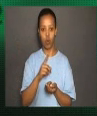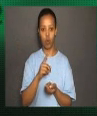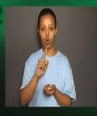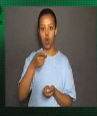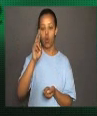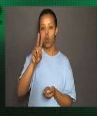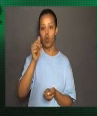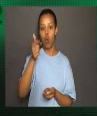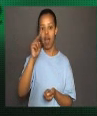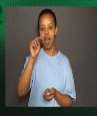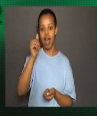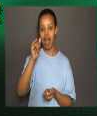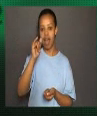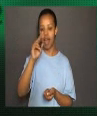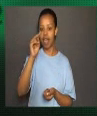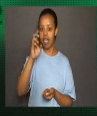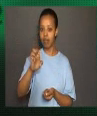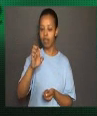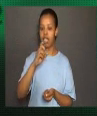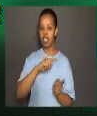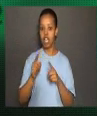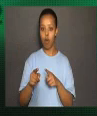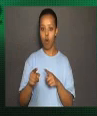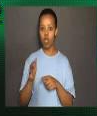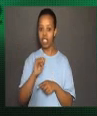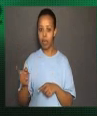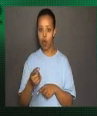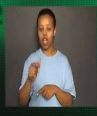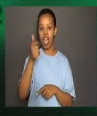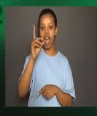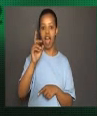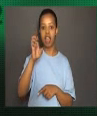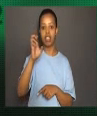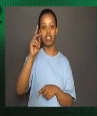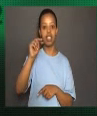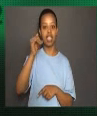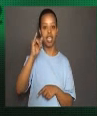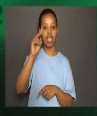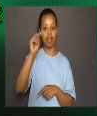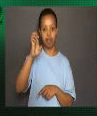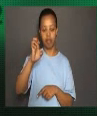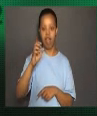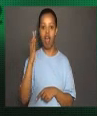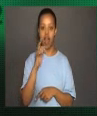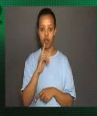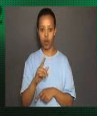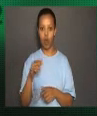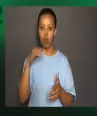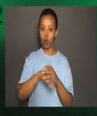Guanine, like adenine, is a purine derivative. It